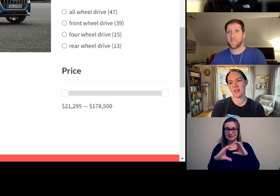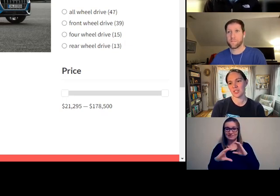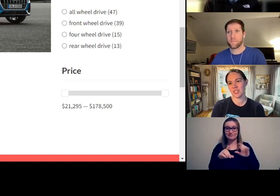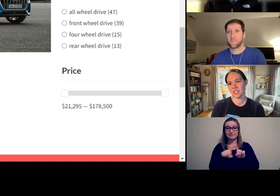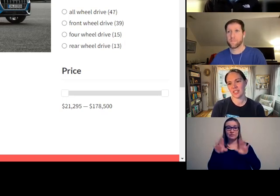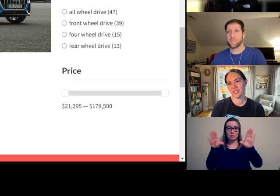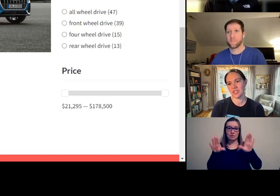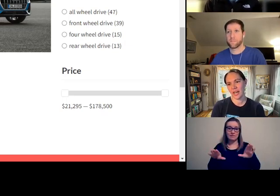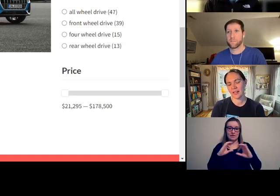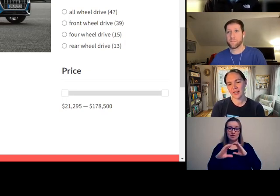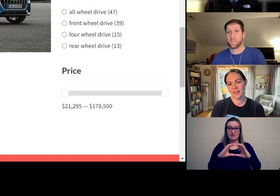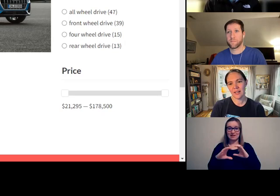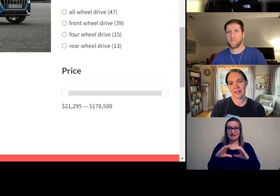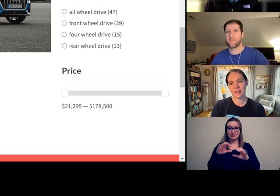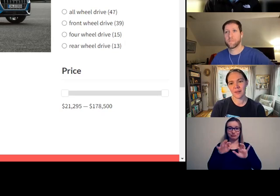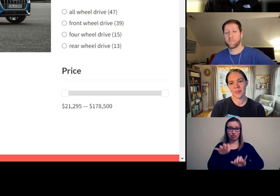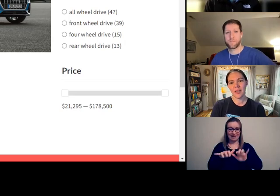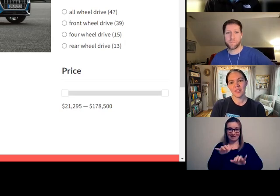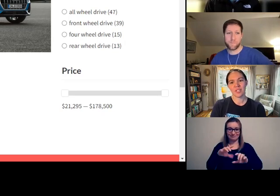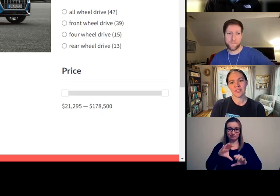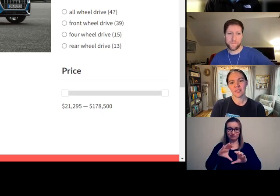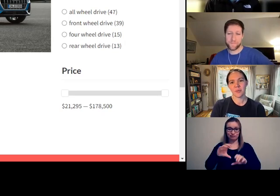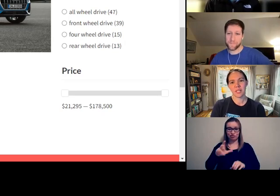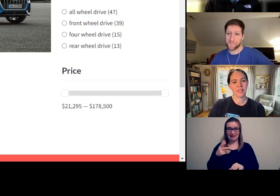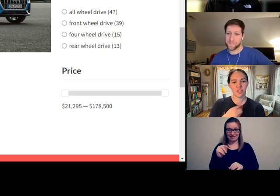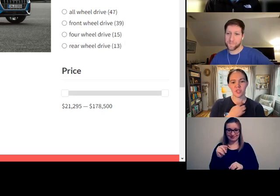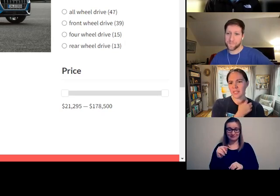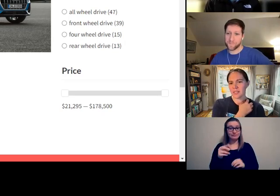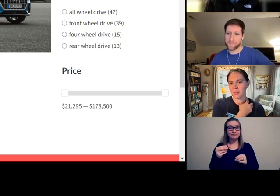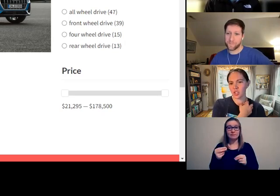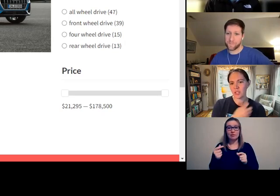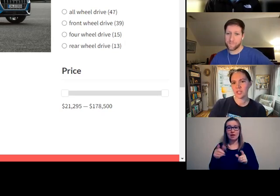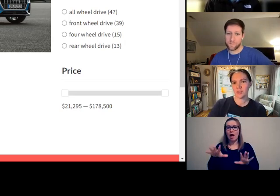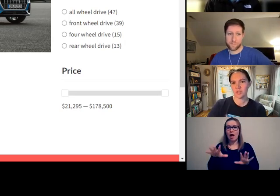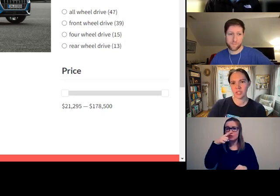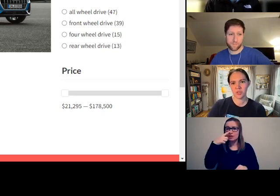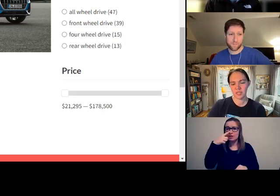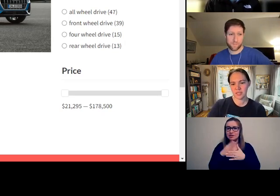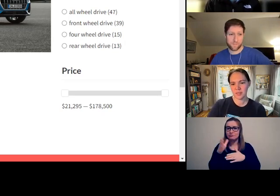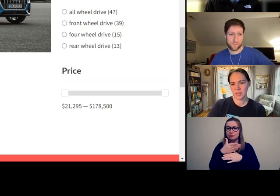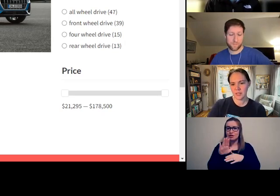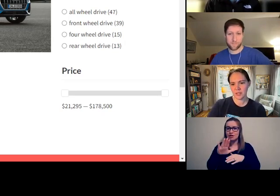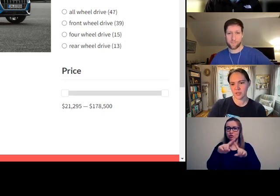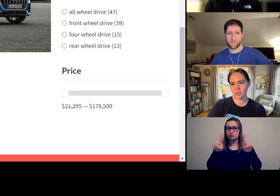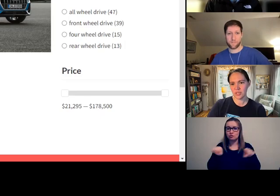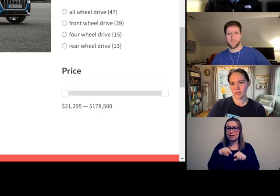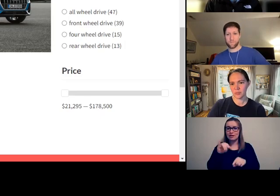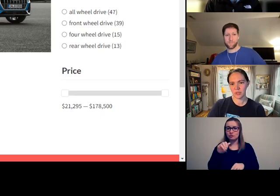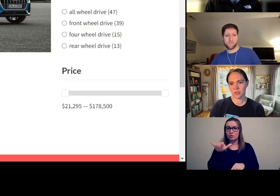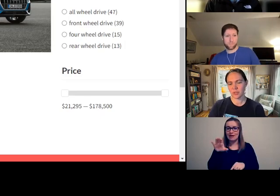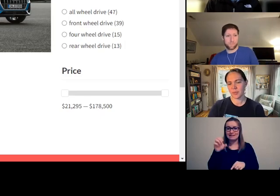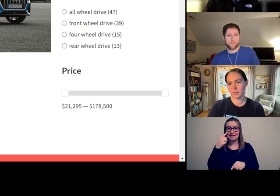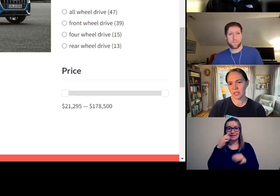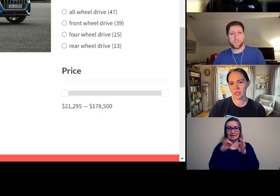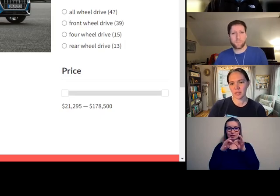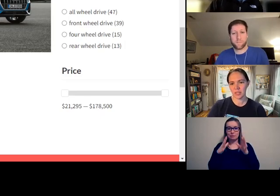great conversation in the chat. Just as a quick, actually, do you mind stop sharing your screen, Joyce? Because it makes our interpreter